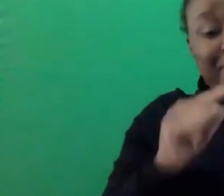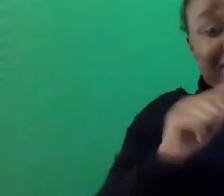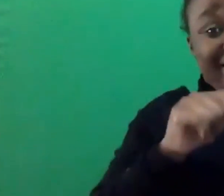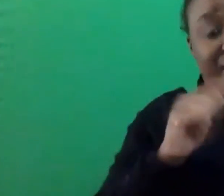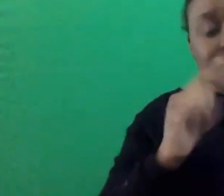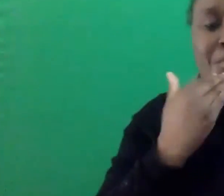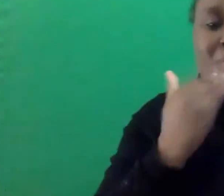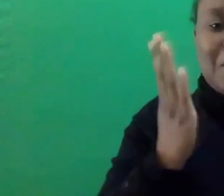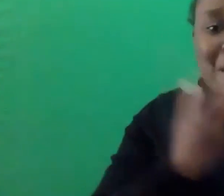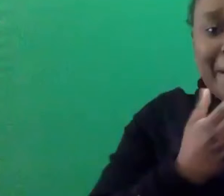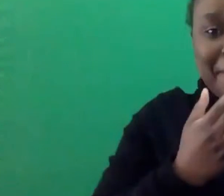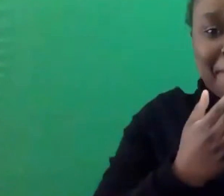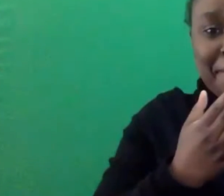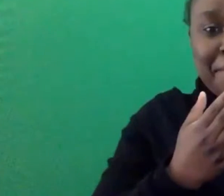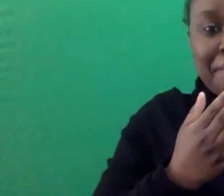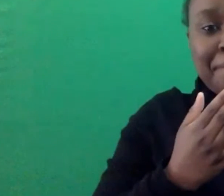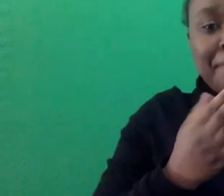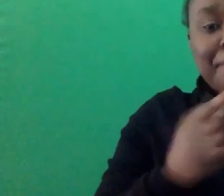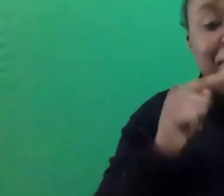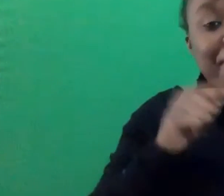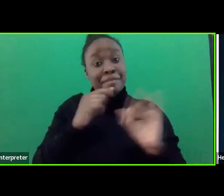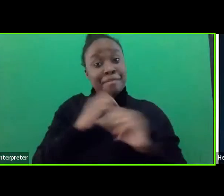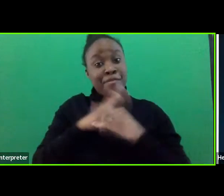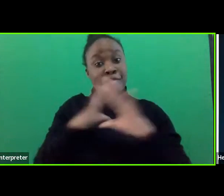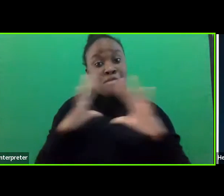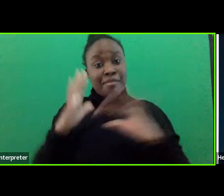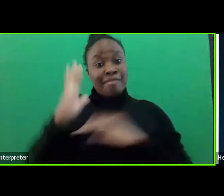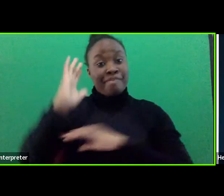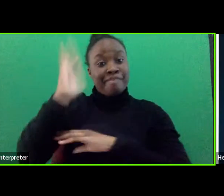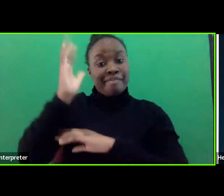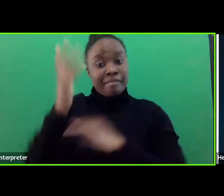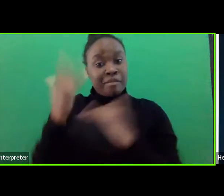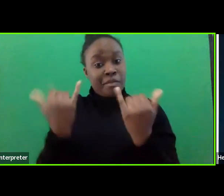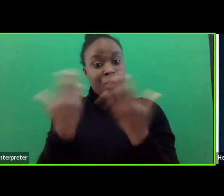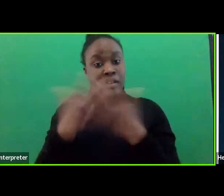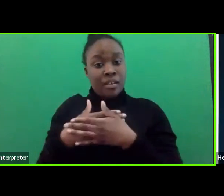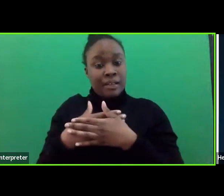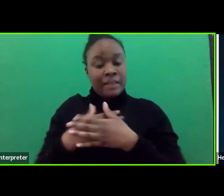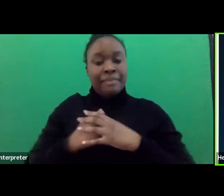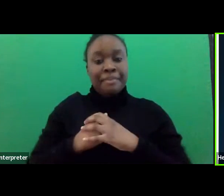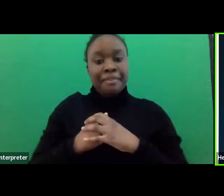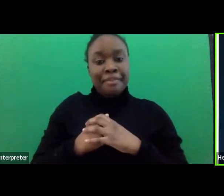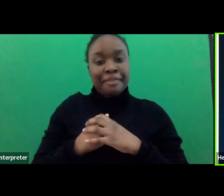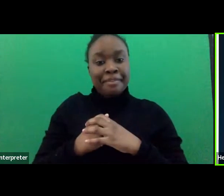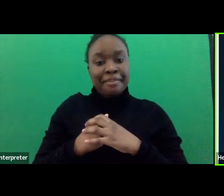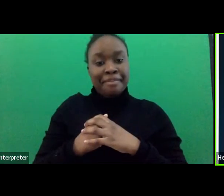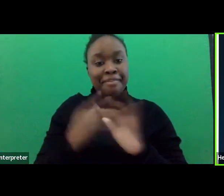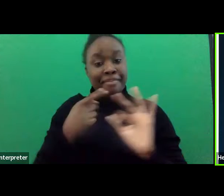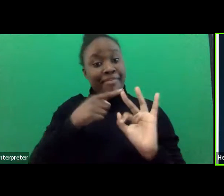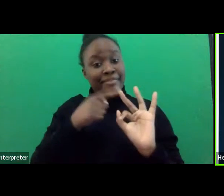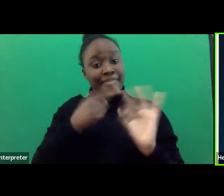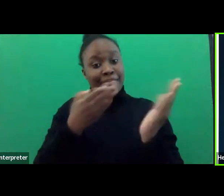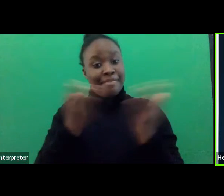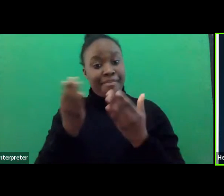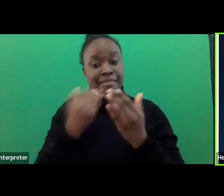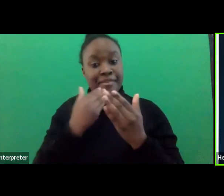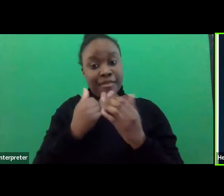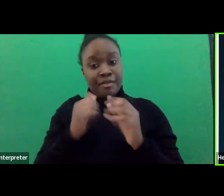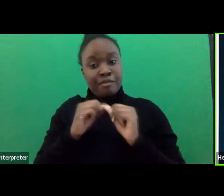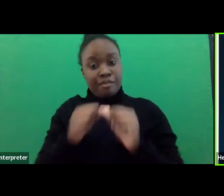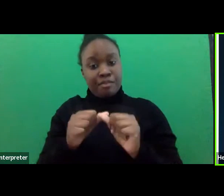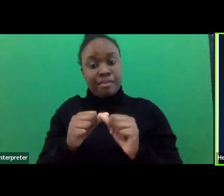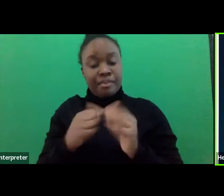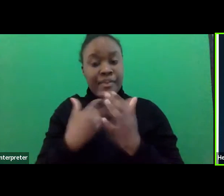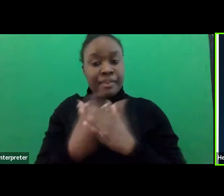will start with the presentation for this evening. Mr. Pokane, you can take us through the